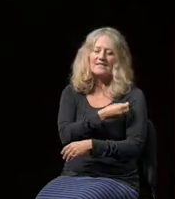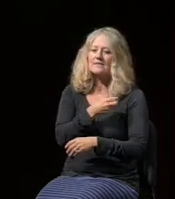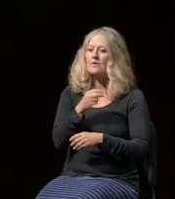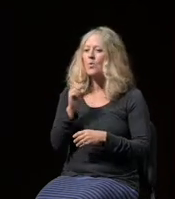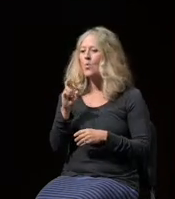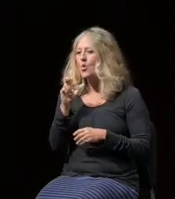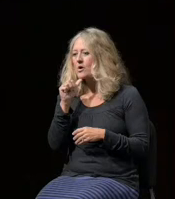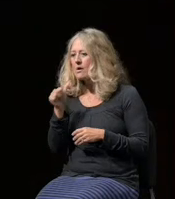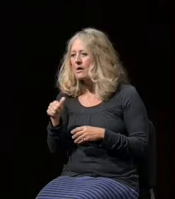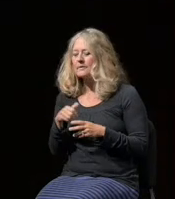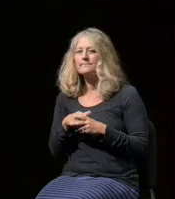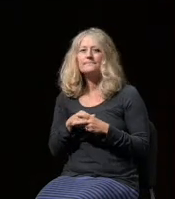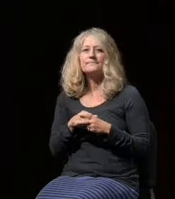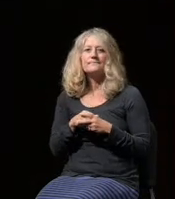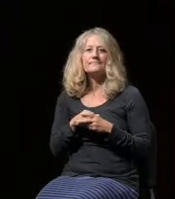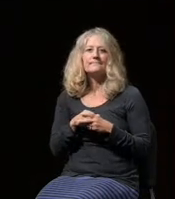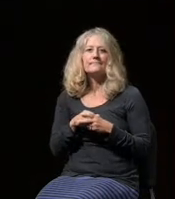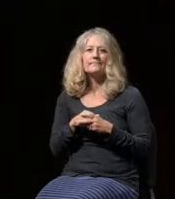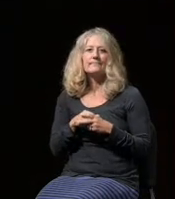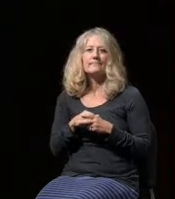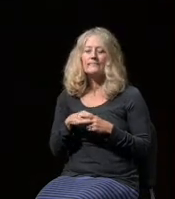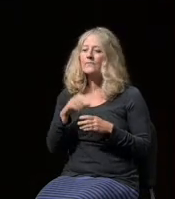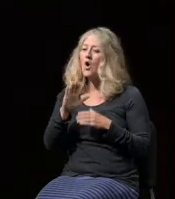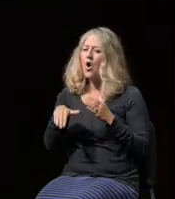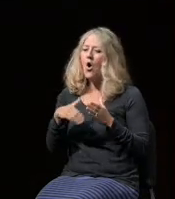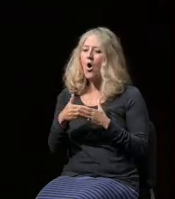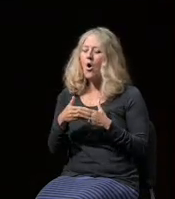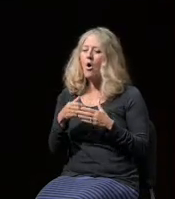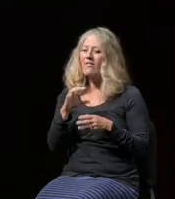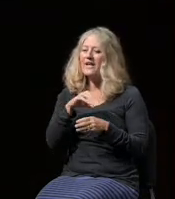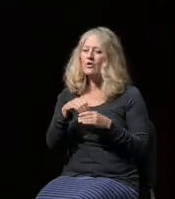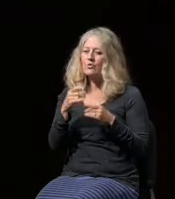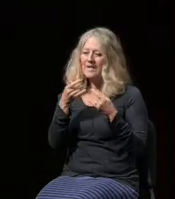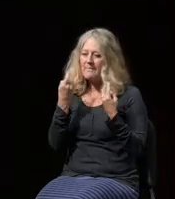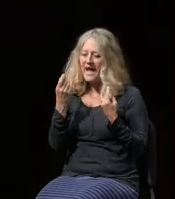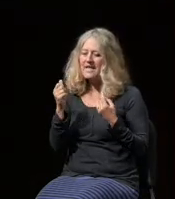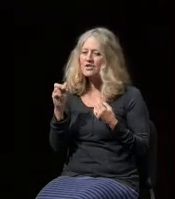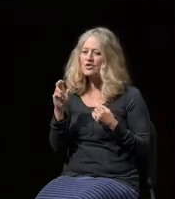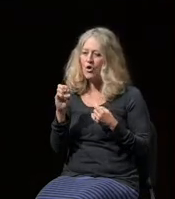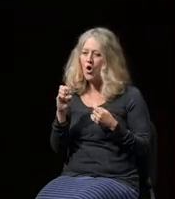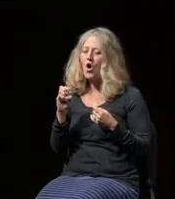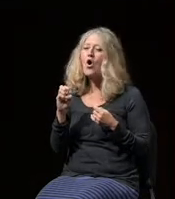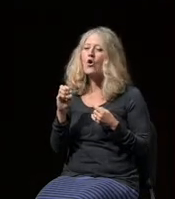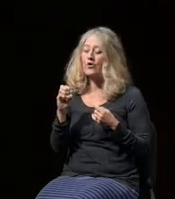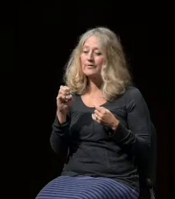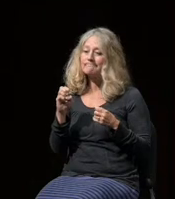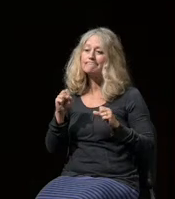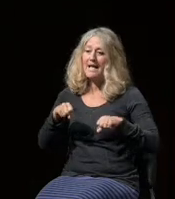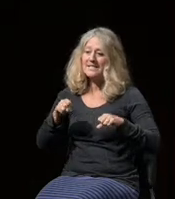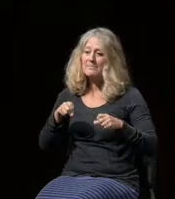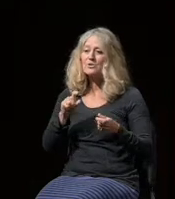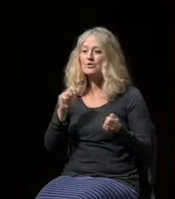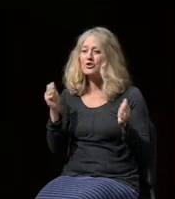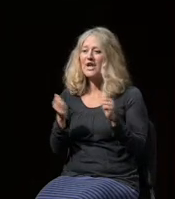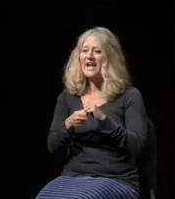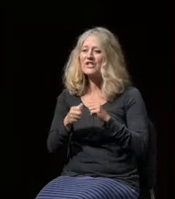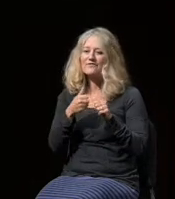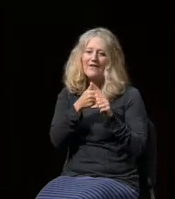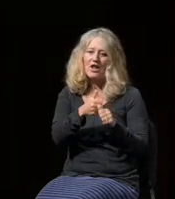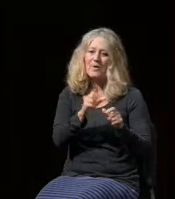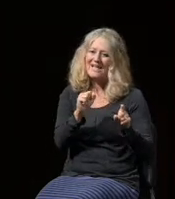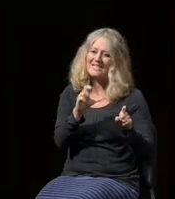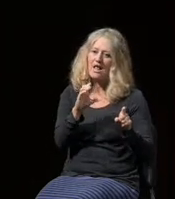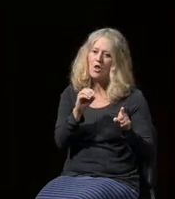status. All protocols, including masks, are subject to change in accordance with SLO County Public Health